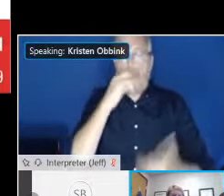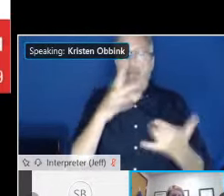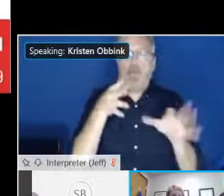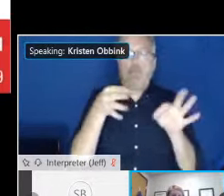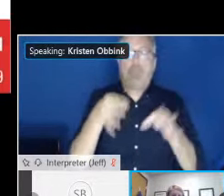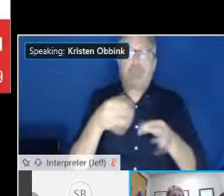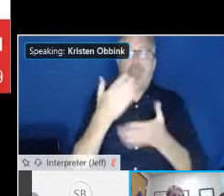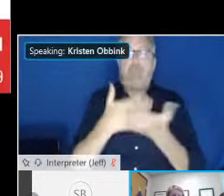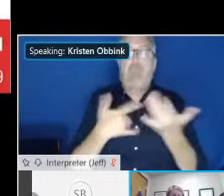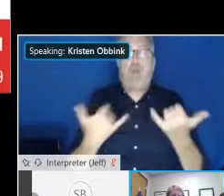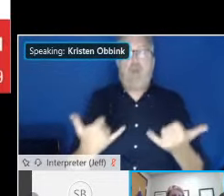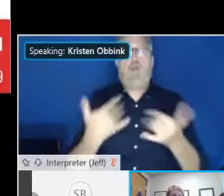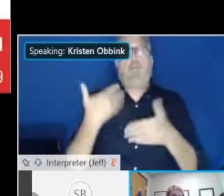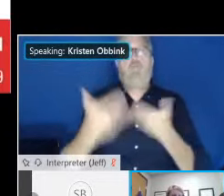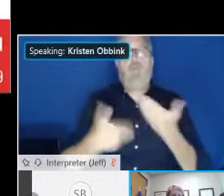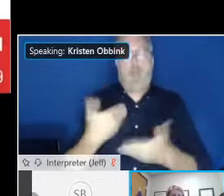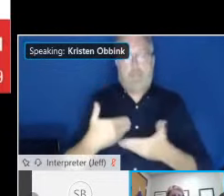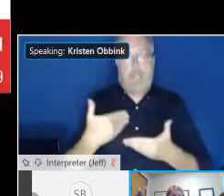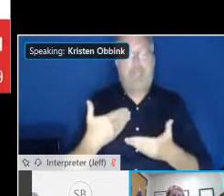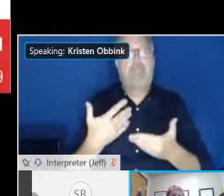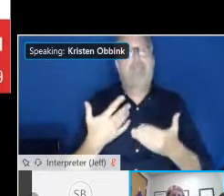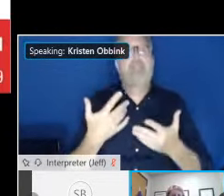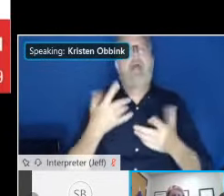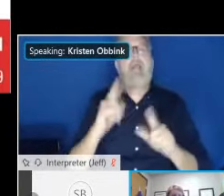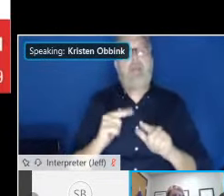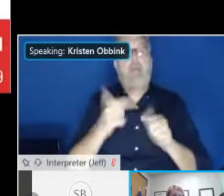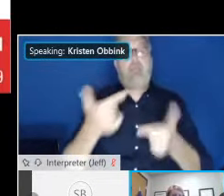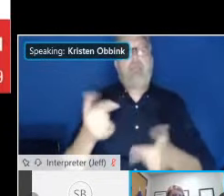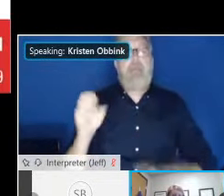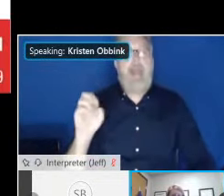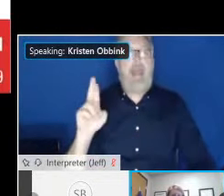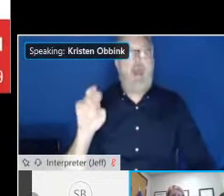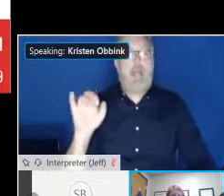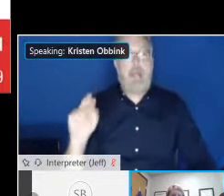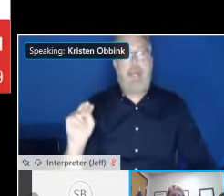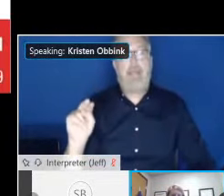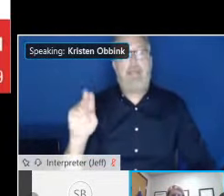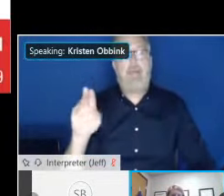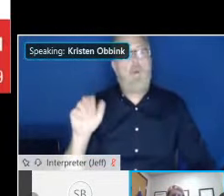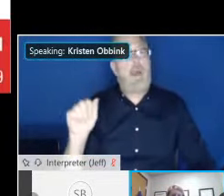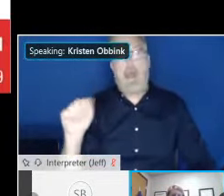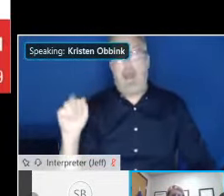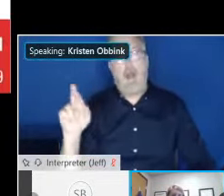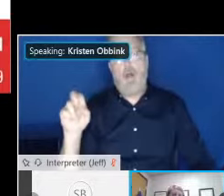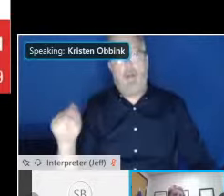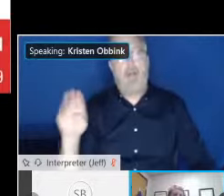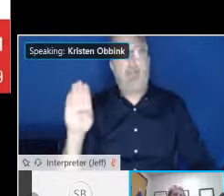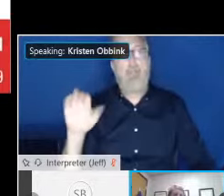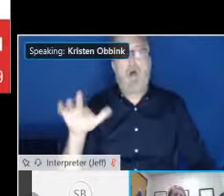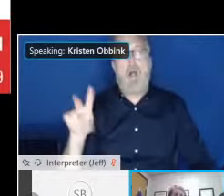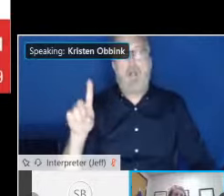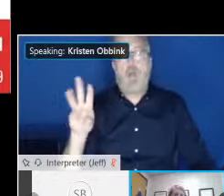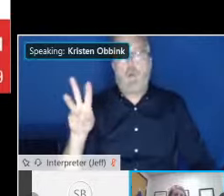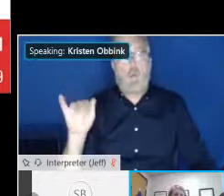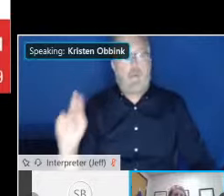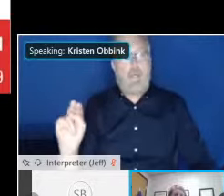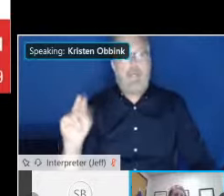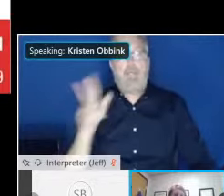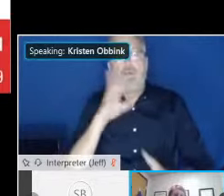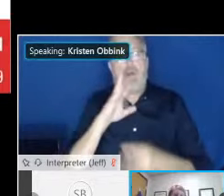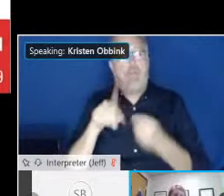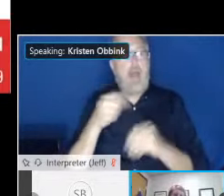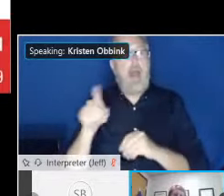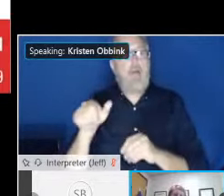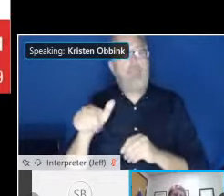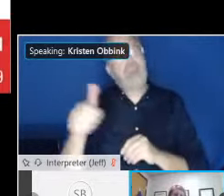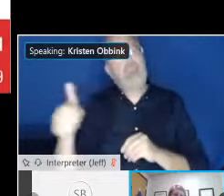with all of you, and then turn it over to Erin Baldwin to speak some more about some other things we're going to be implementing. So just